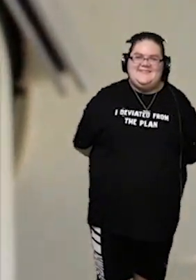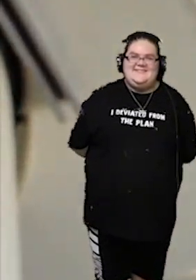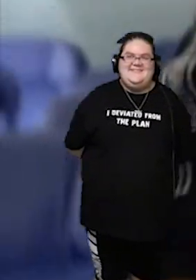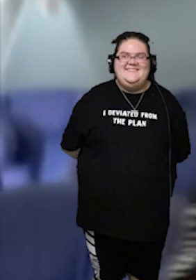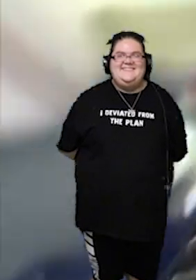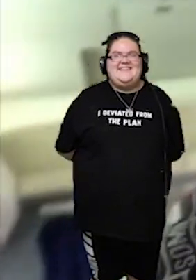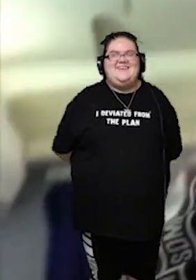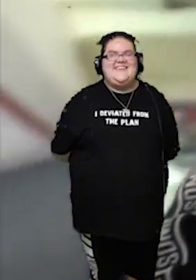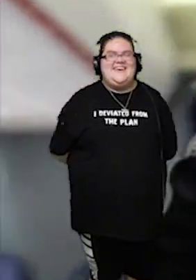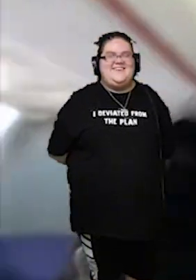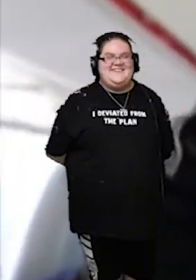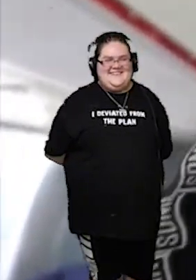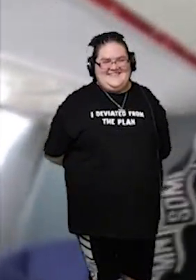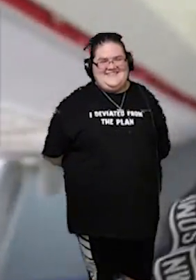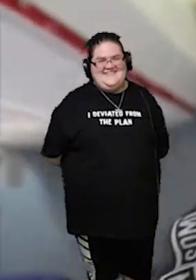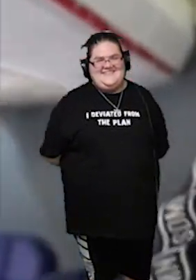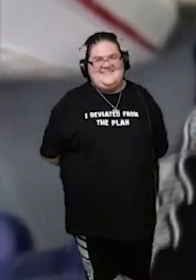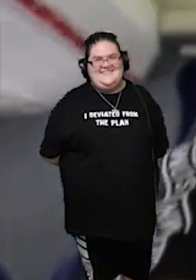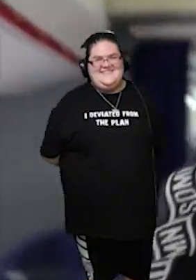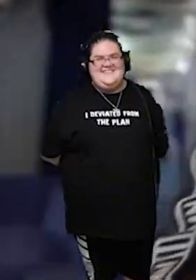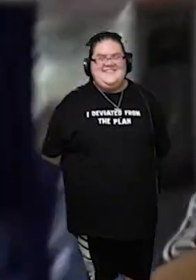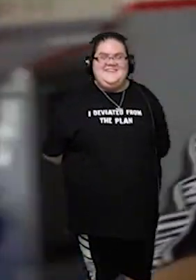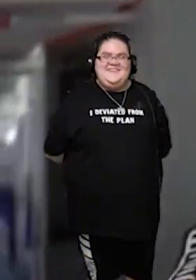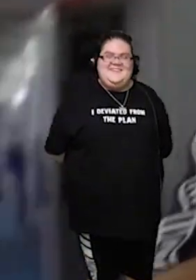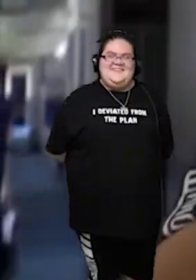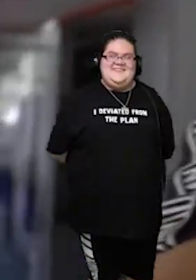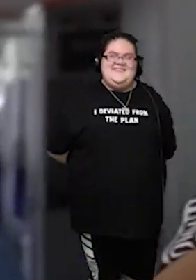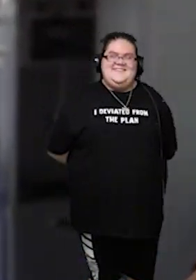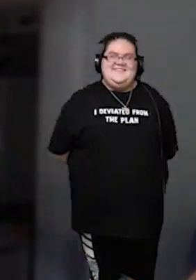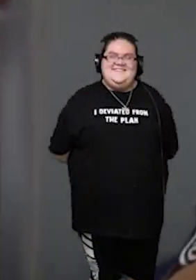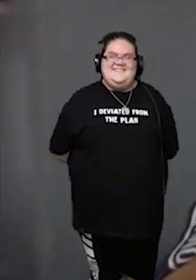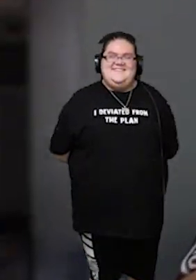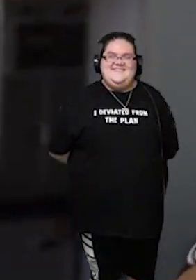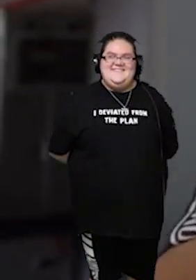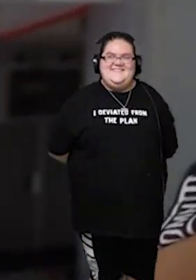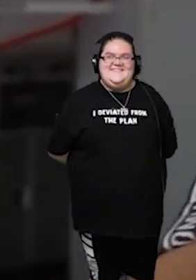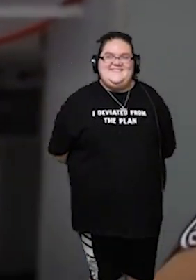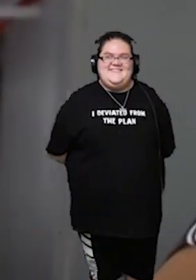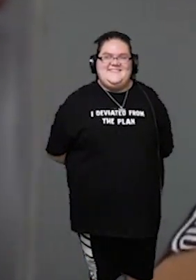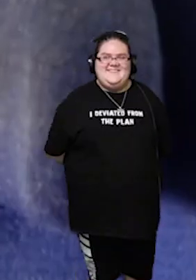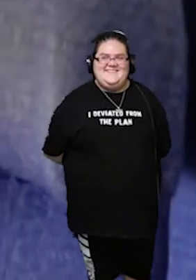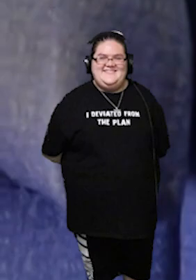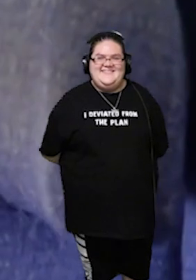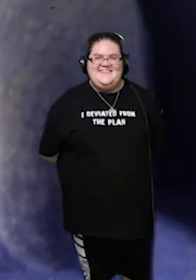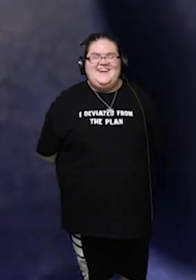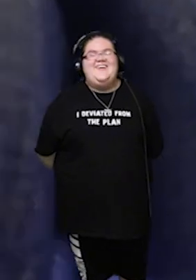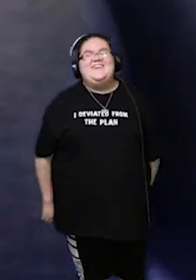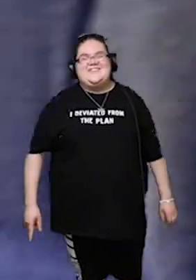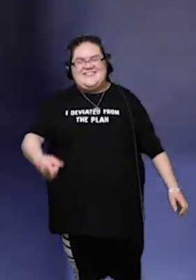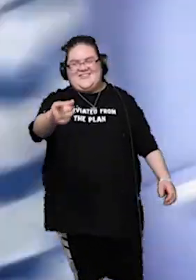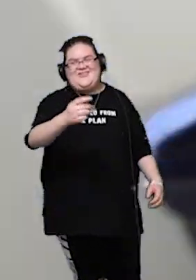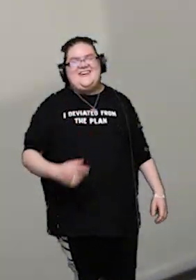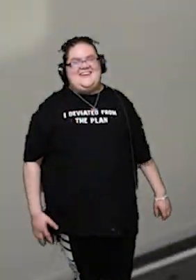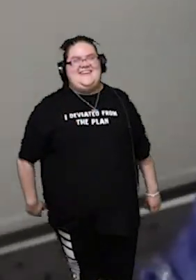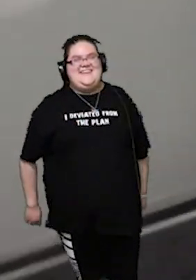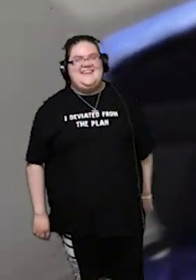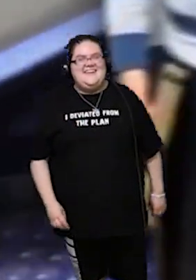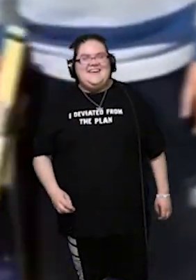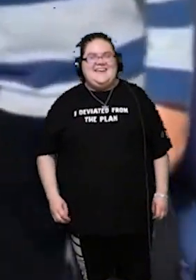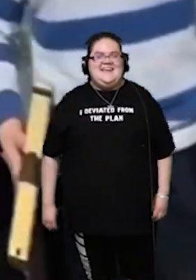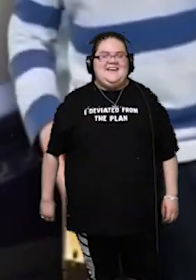Dave. Dave, I have your Sprite. My friend Dave, bringing you the Sprite. Hello, what can I offer you? Oh, he's got the